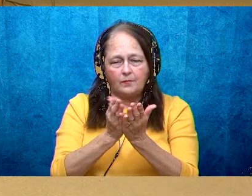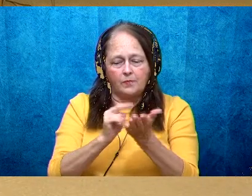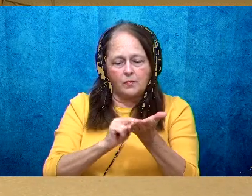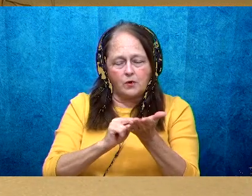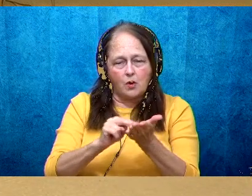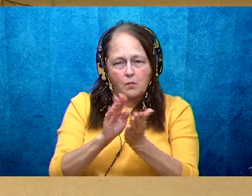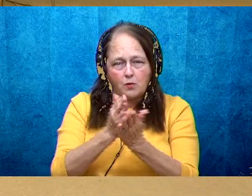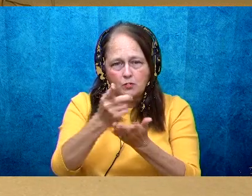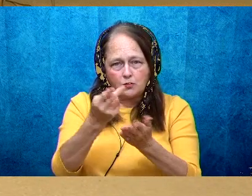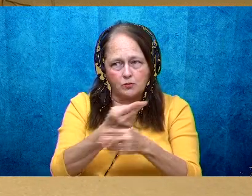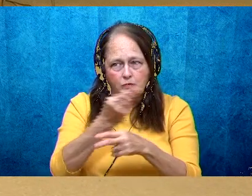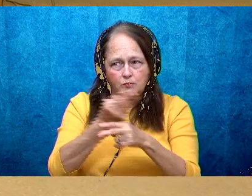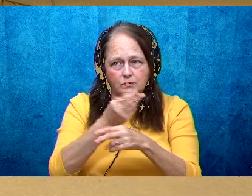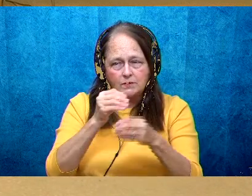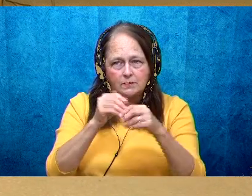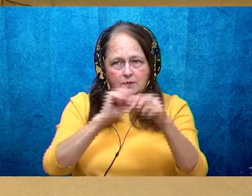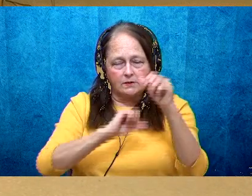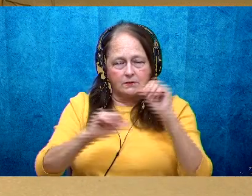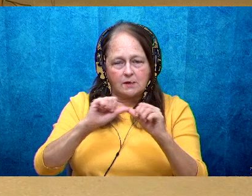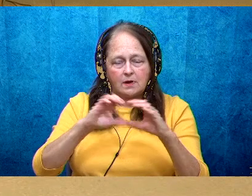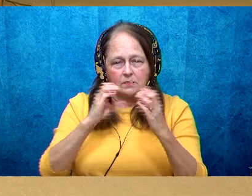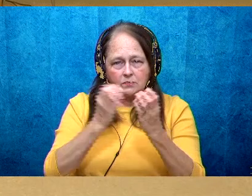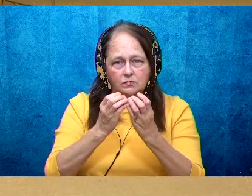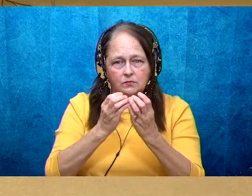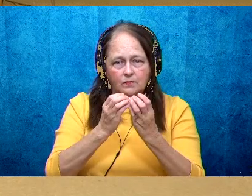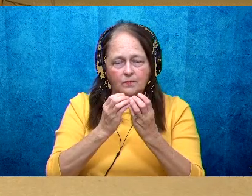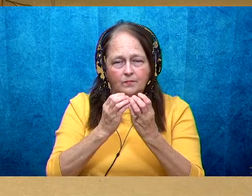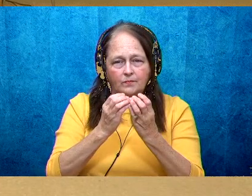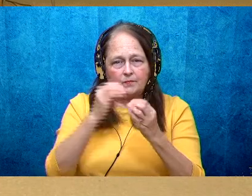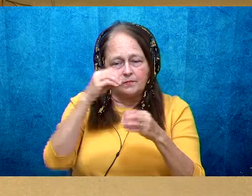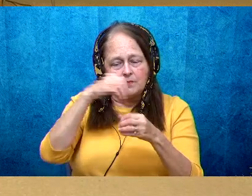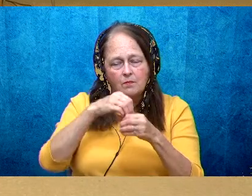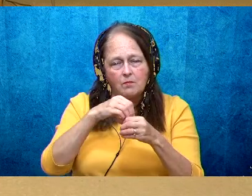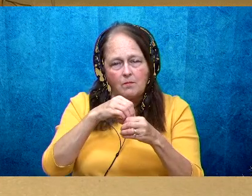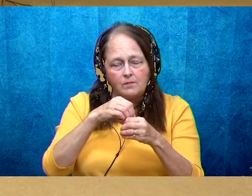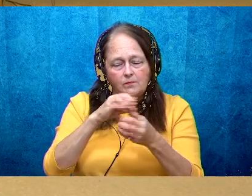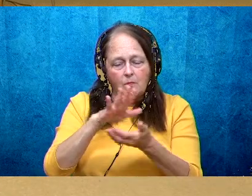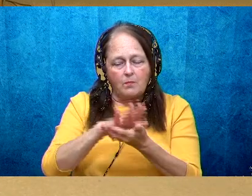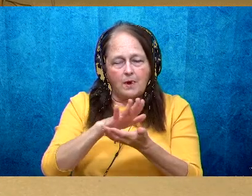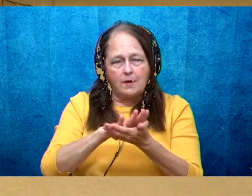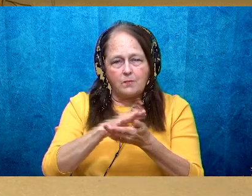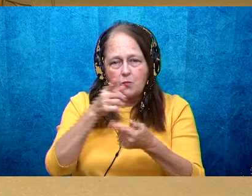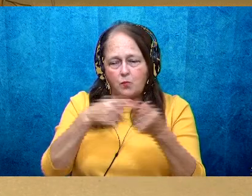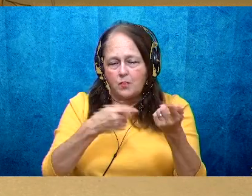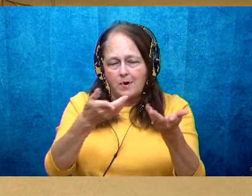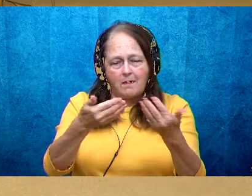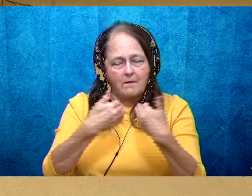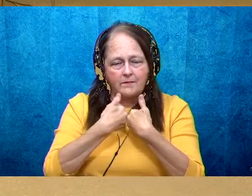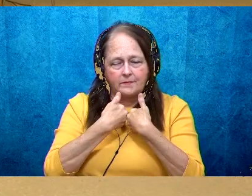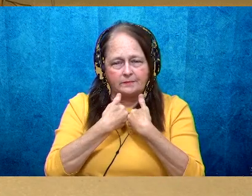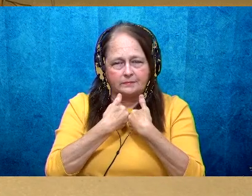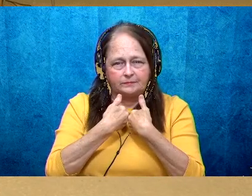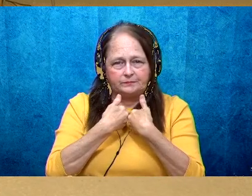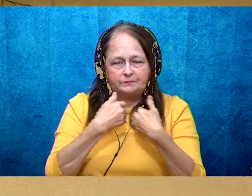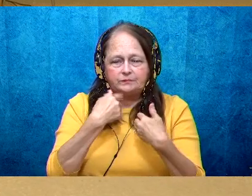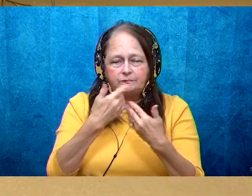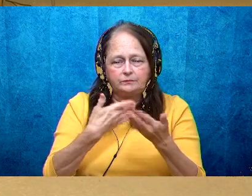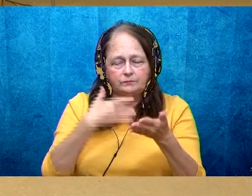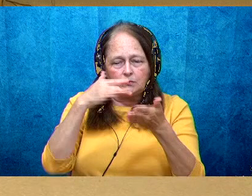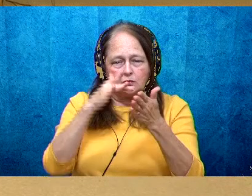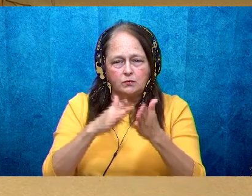that you typically use in your science class, or a science journal, or even just a piece of paper, whatever you've got. I also tell my